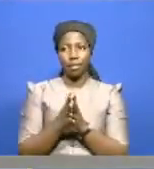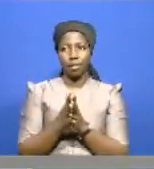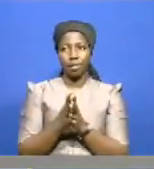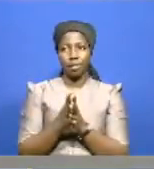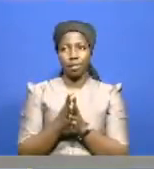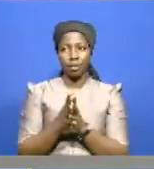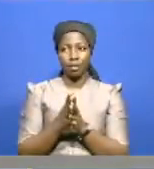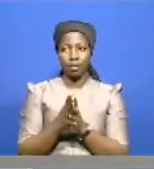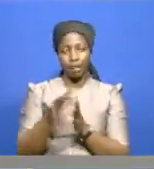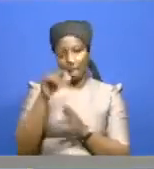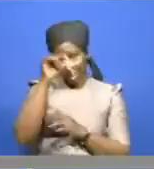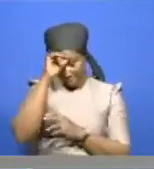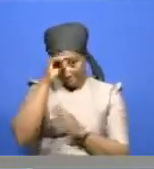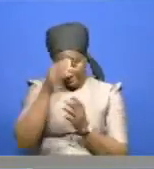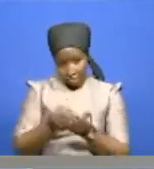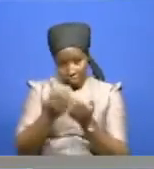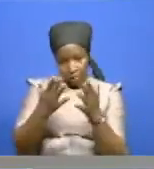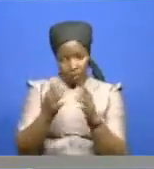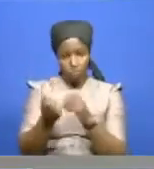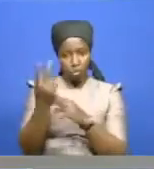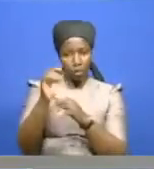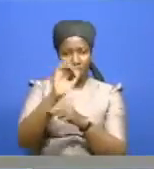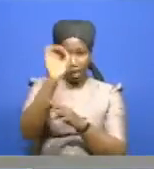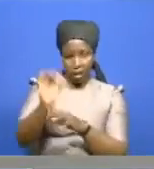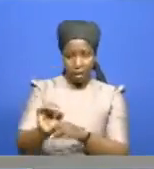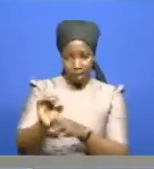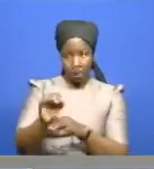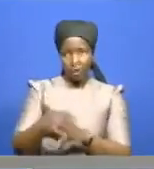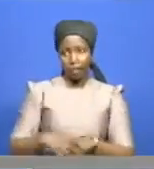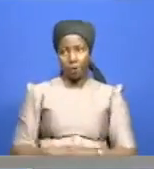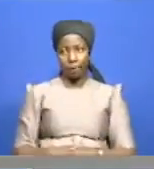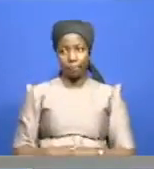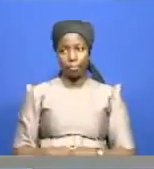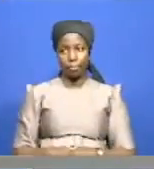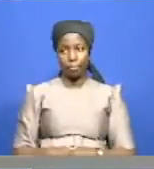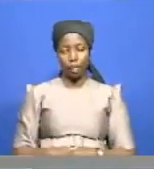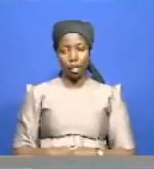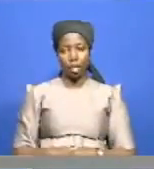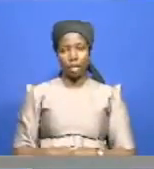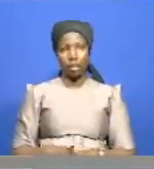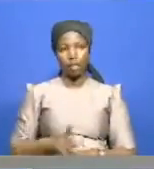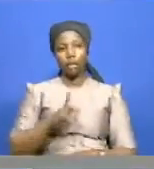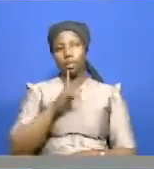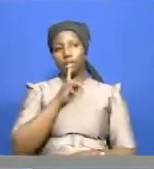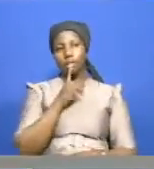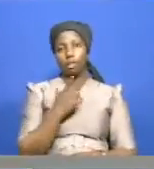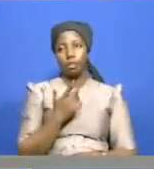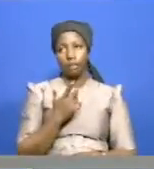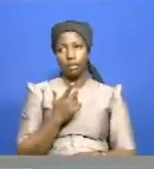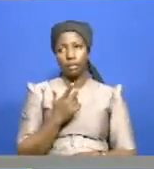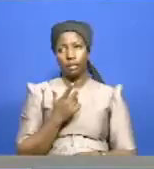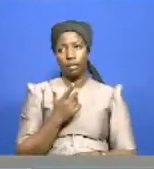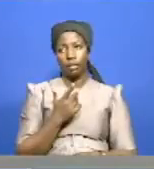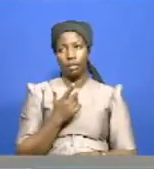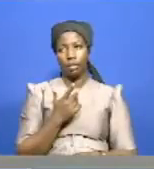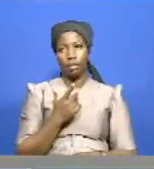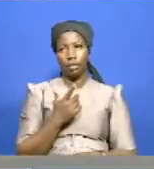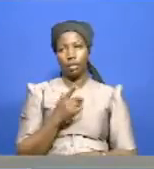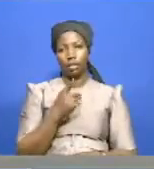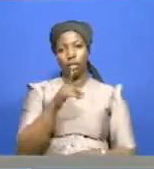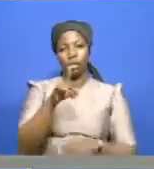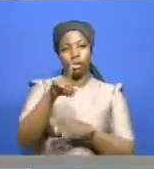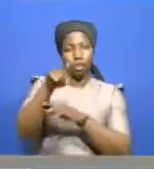at on average 12% over the years. So, and you need